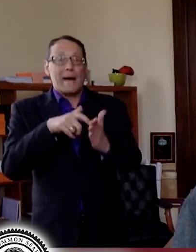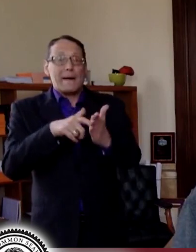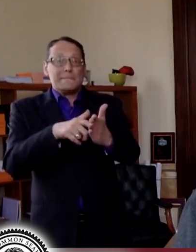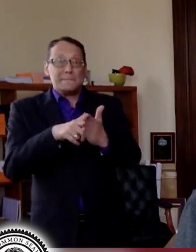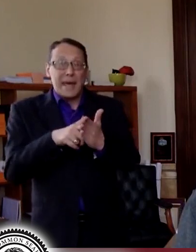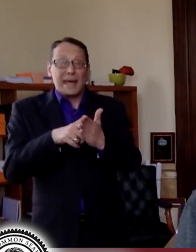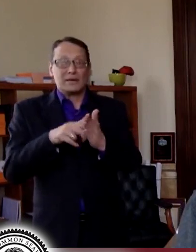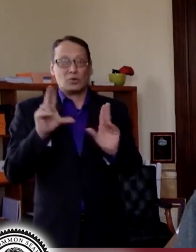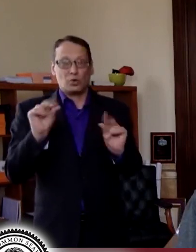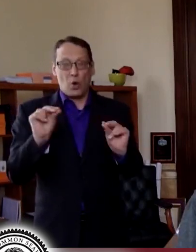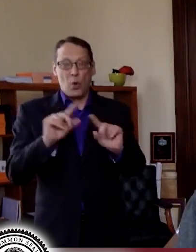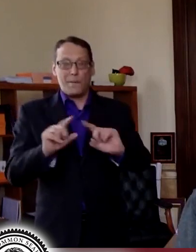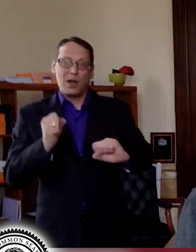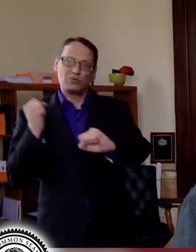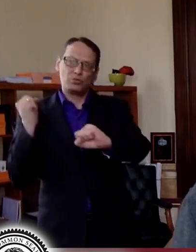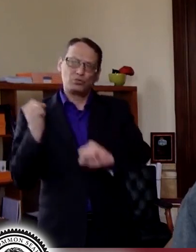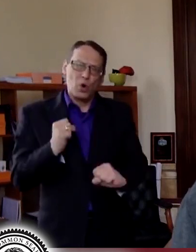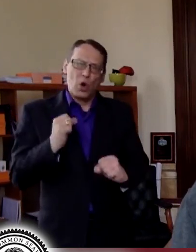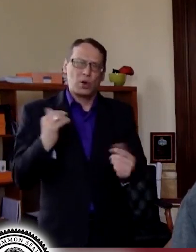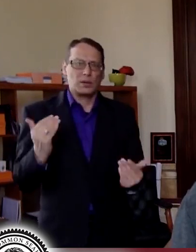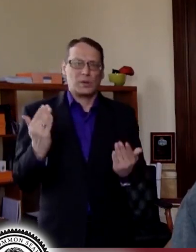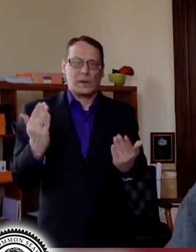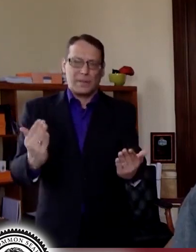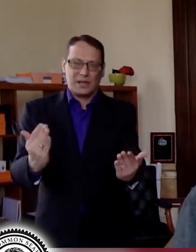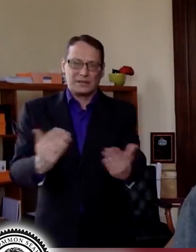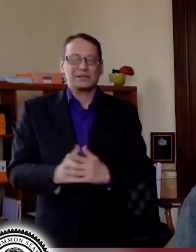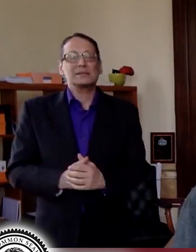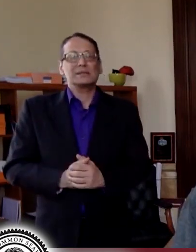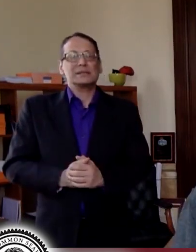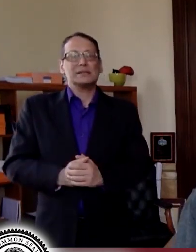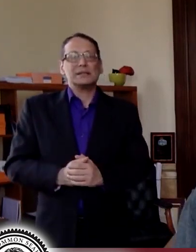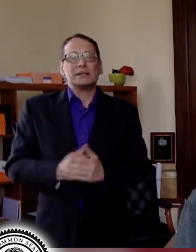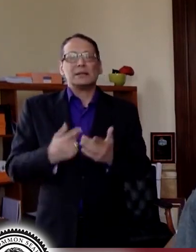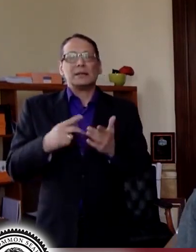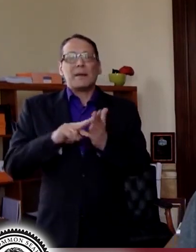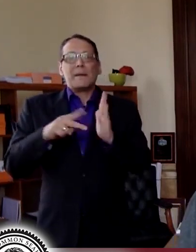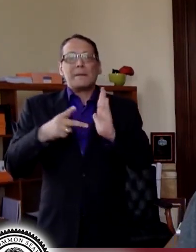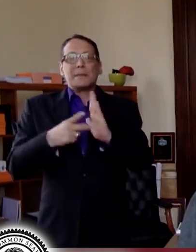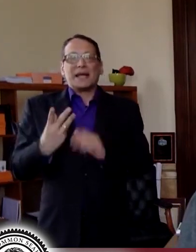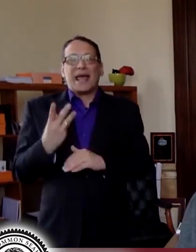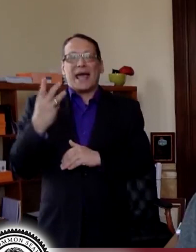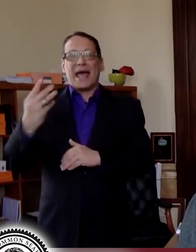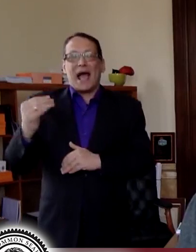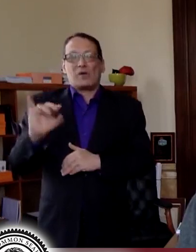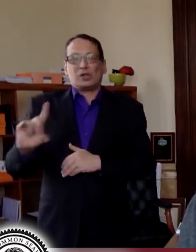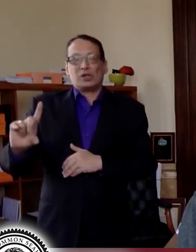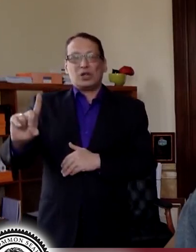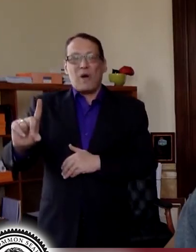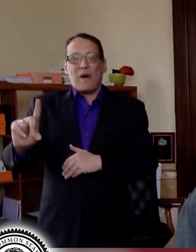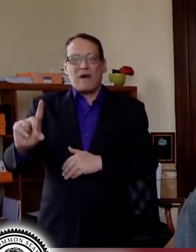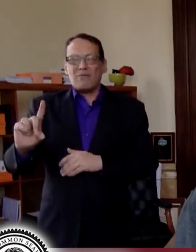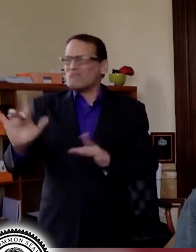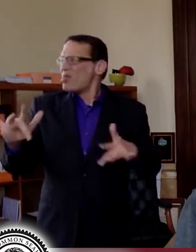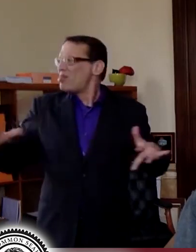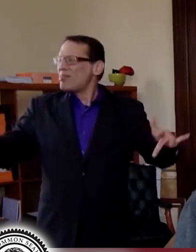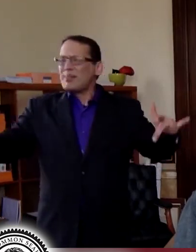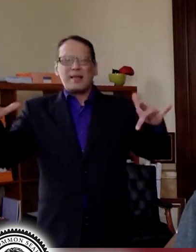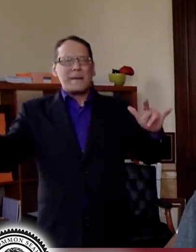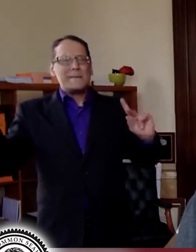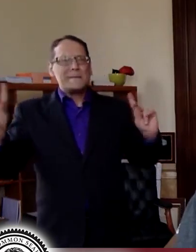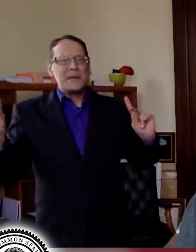very strongly recommended. So when you're out in your yard and there's nobody else around, no, you don't have to wear a